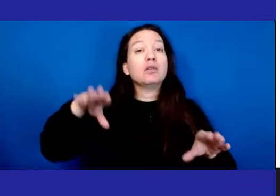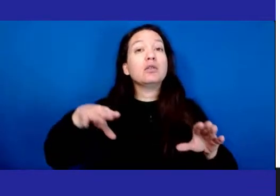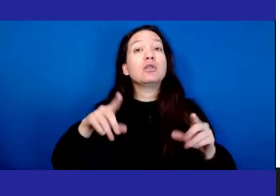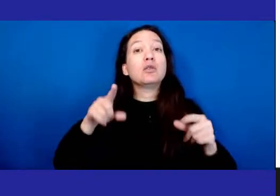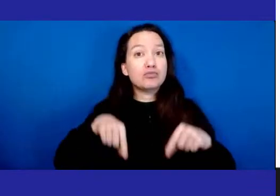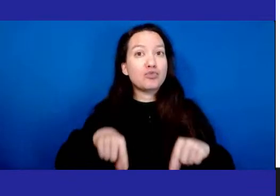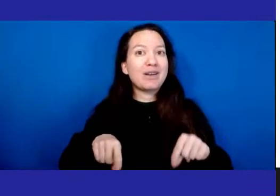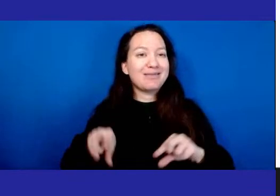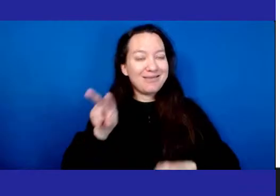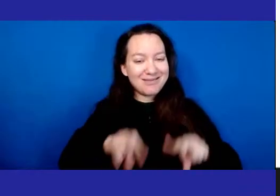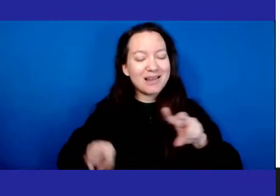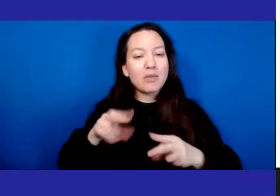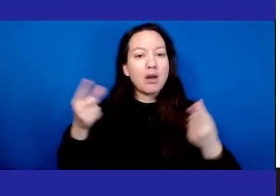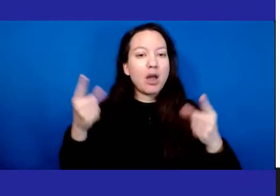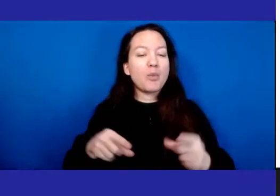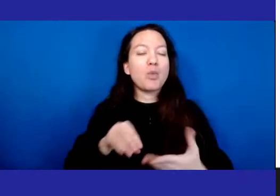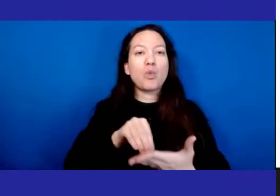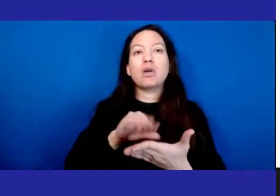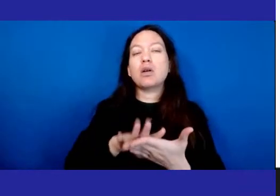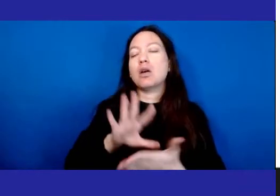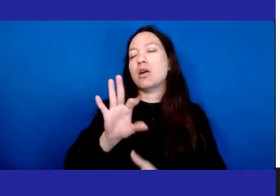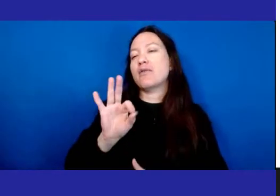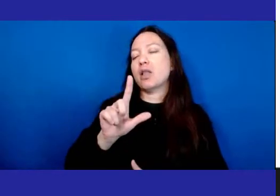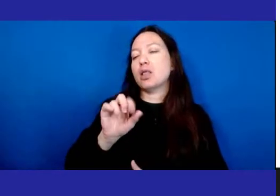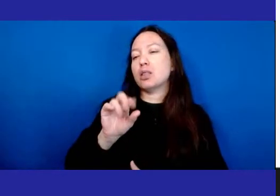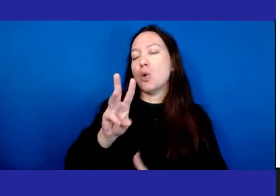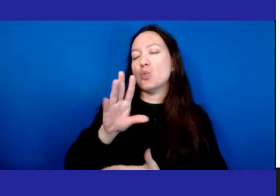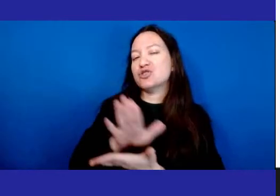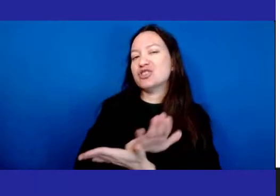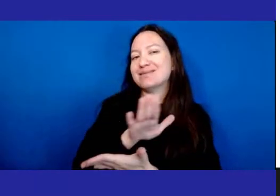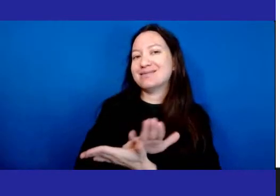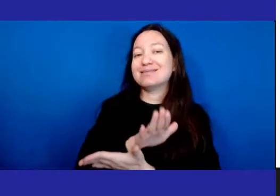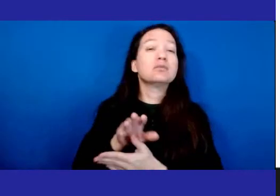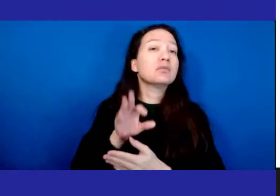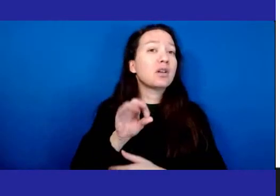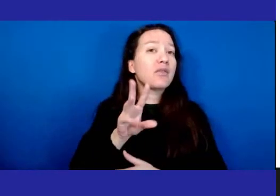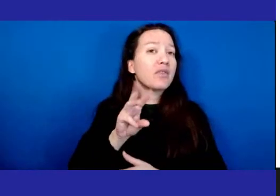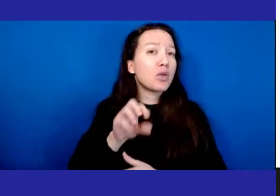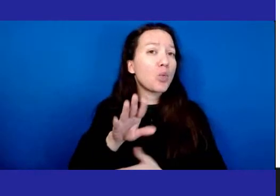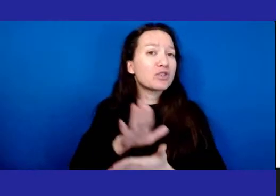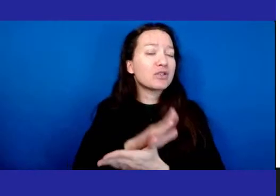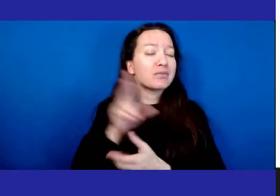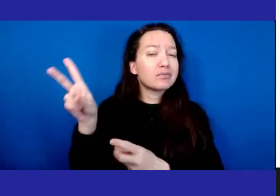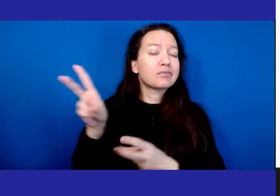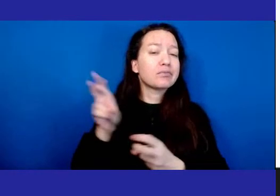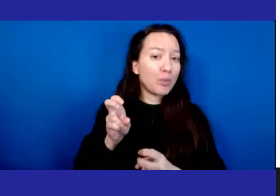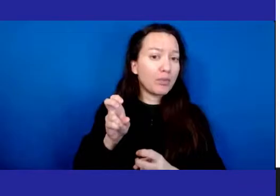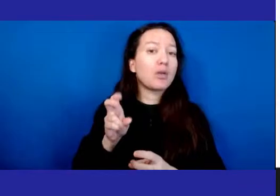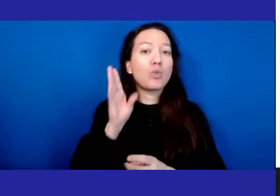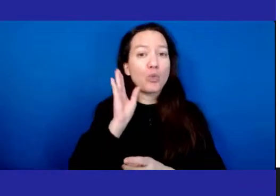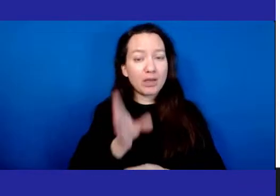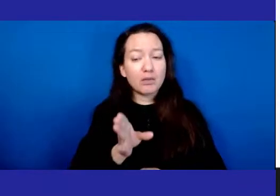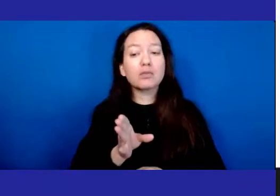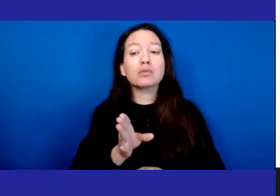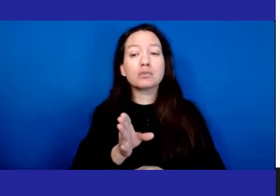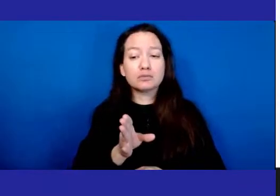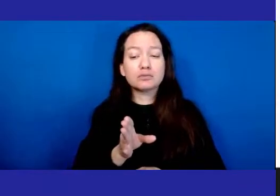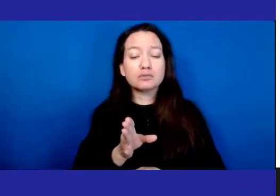be entered into the flow sheet, and it will pull the flow sheet into this, and it will actually give